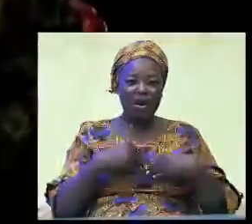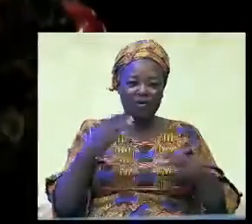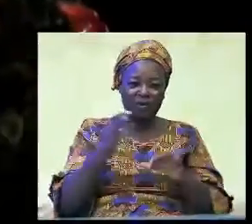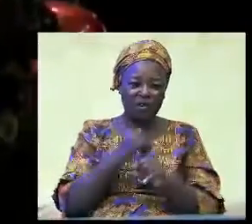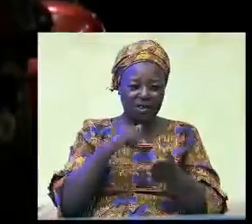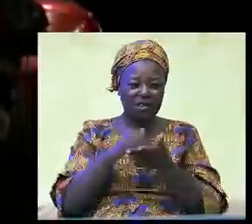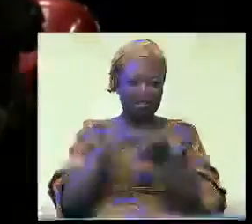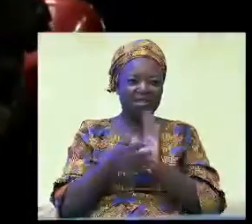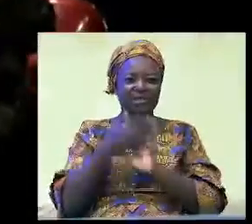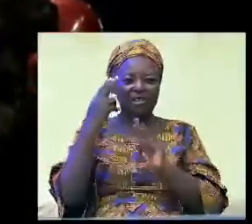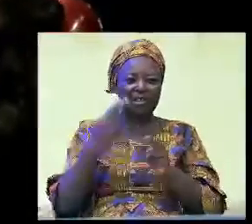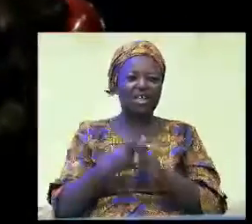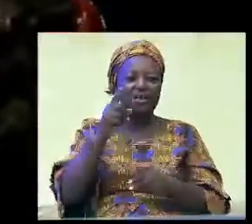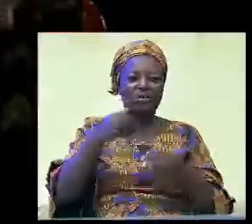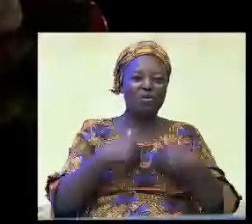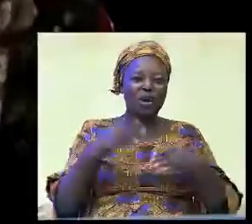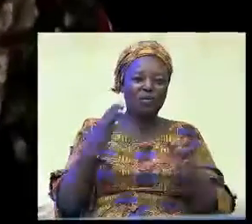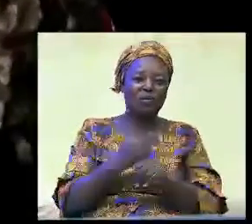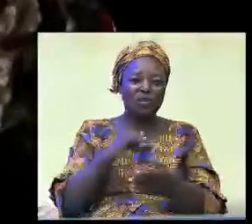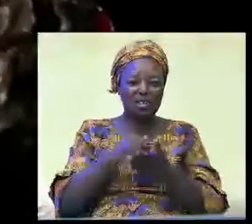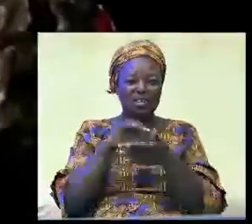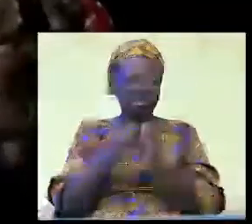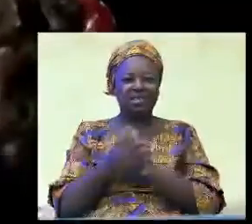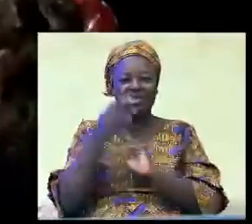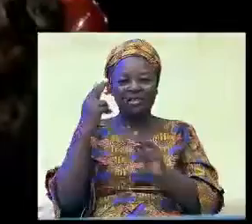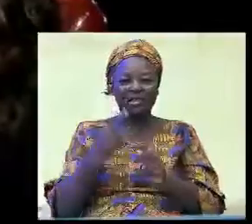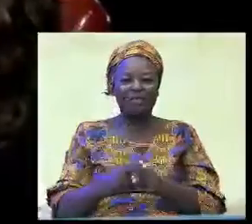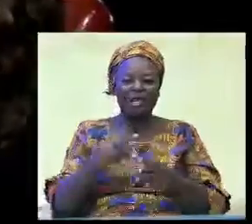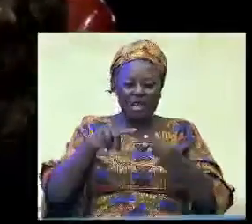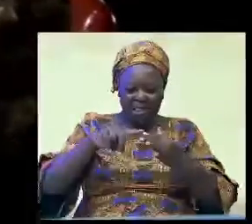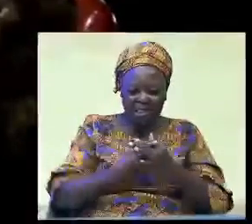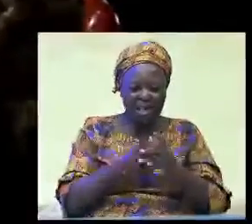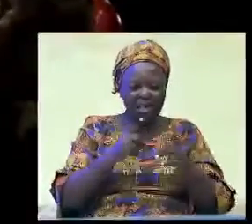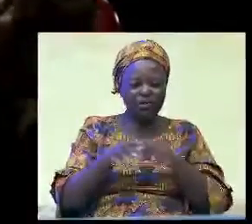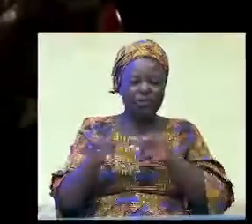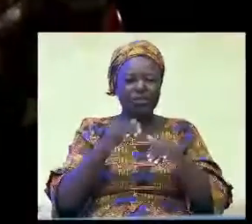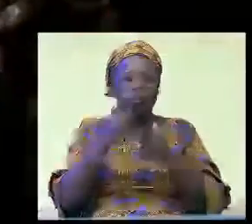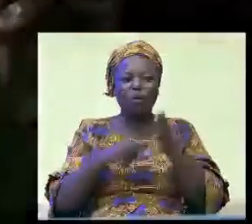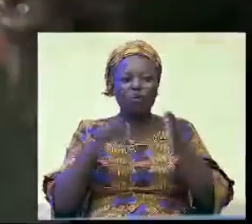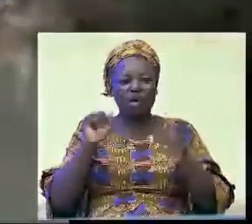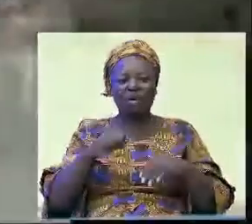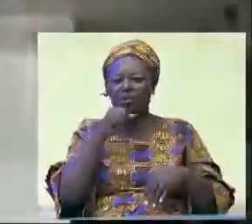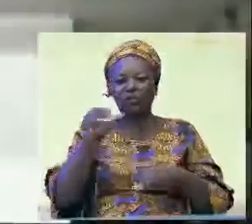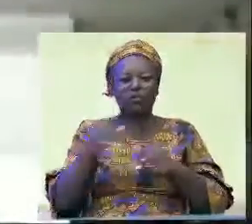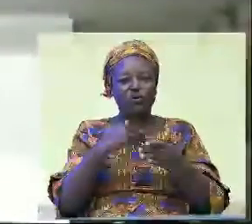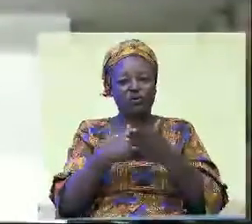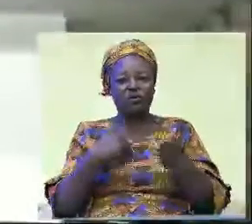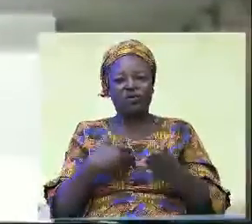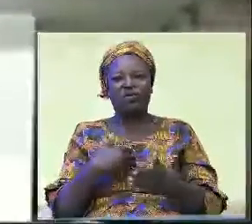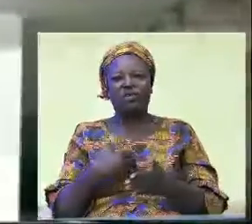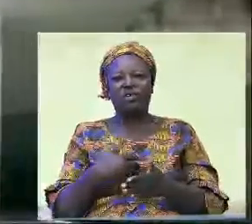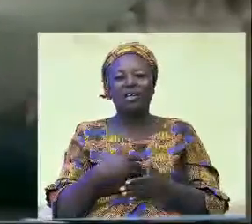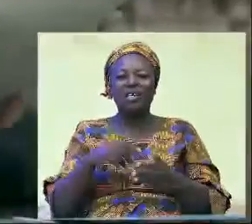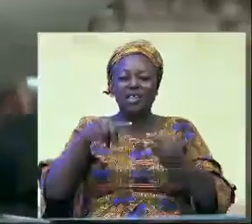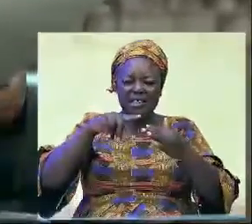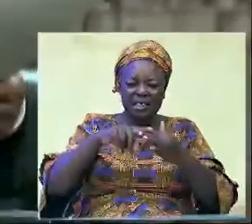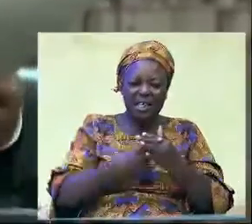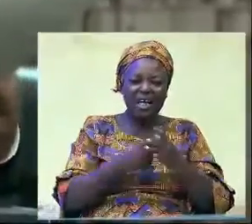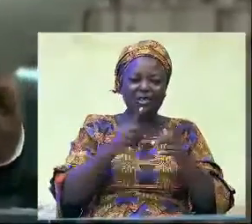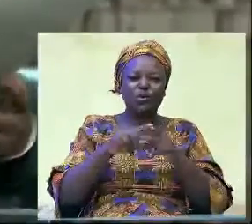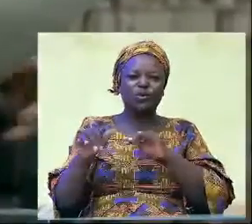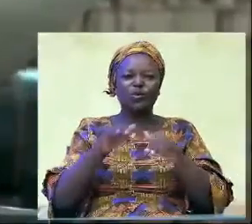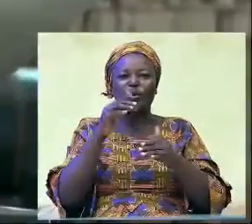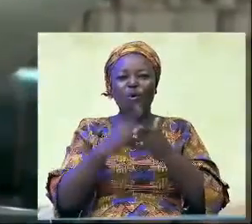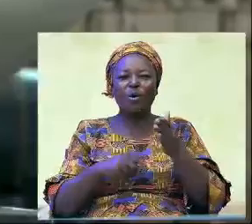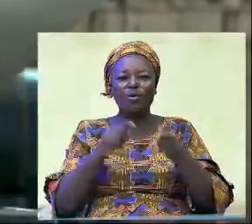You have got it. You have got it. You have got it. Begin to do what you are not able